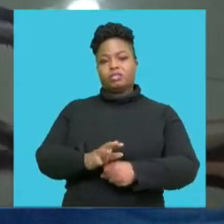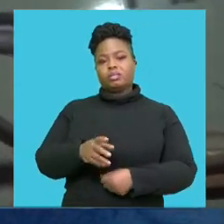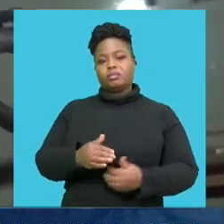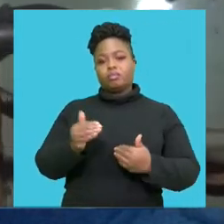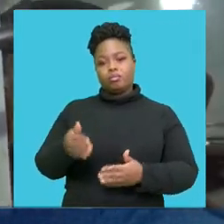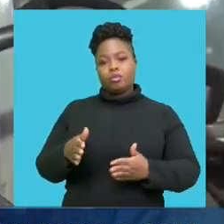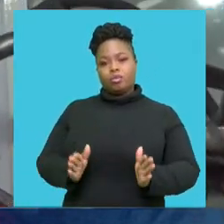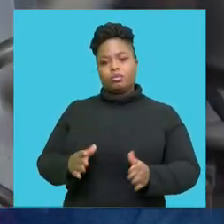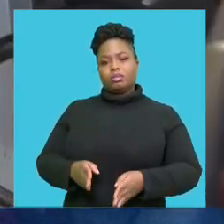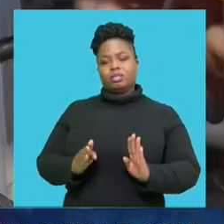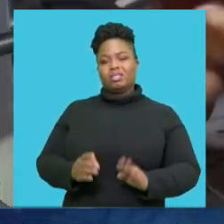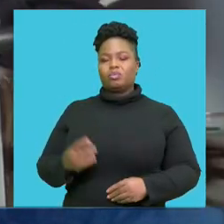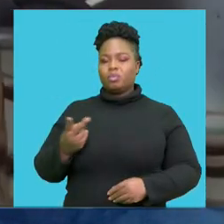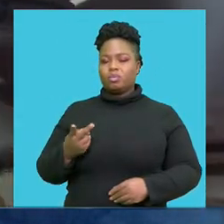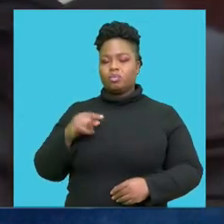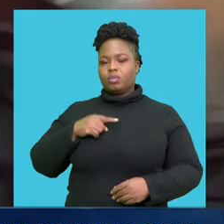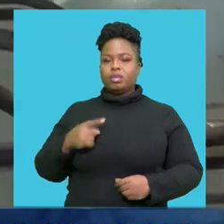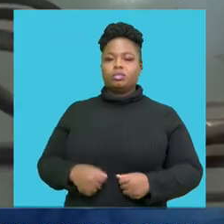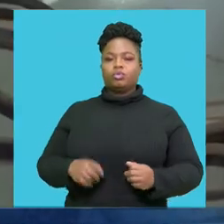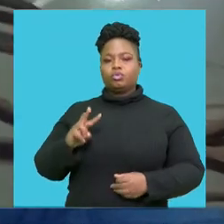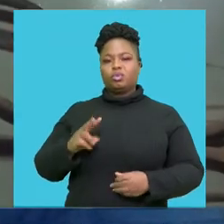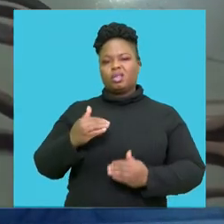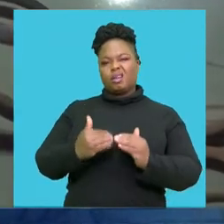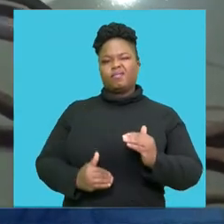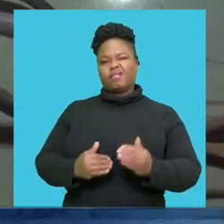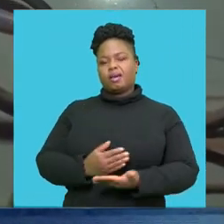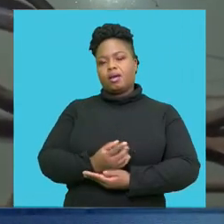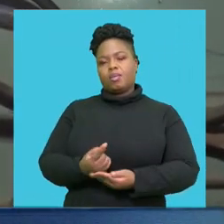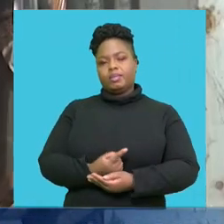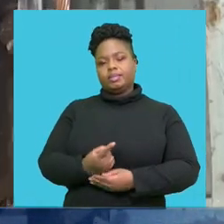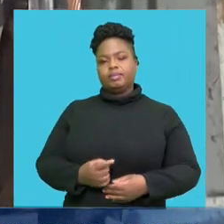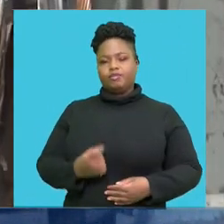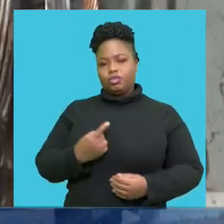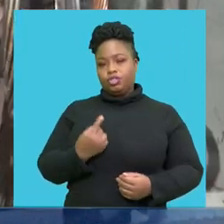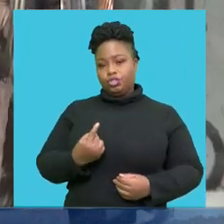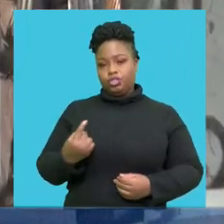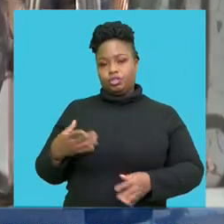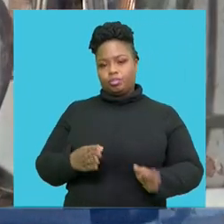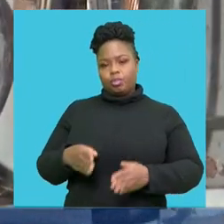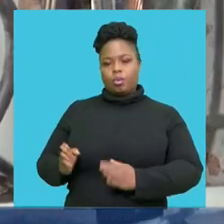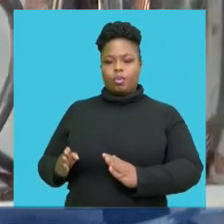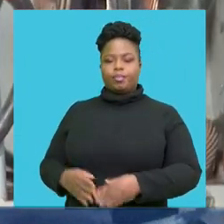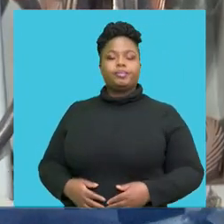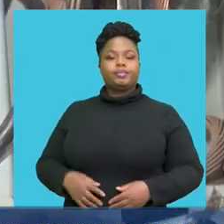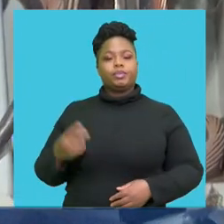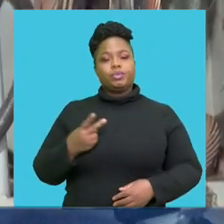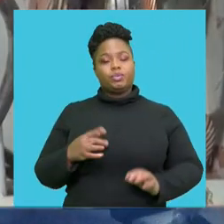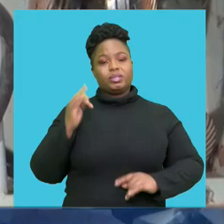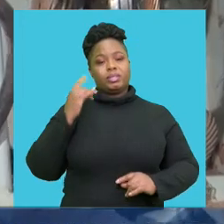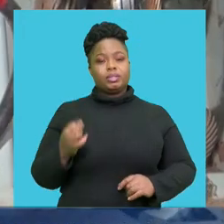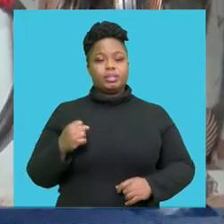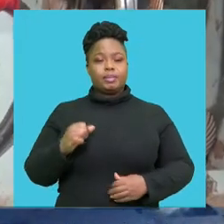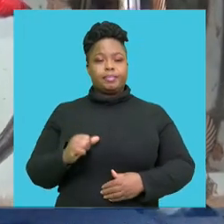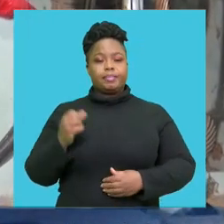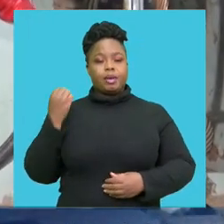for load reduction, which will not exceed 2.5 hours per block. Additionally, City Power over the months we've been monitoring